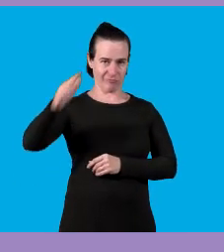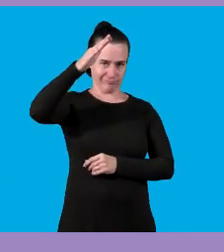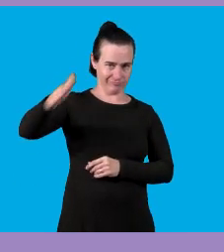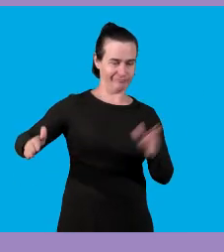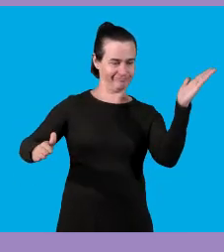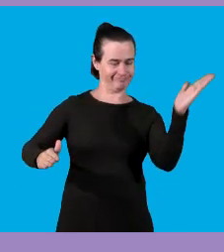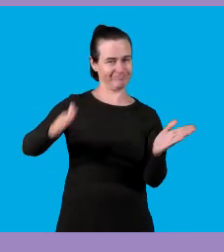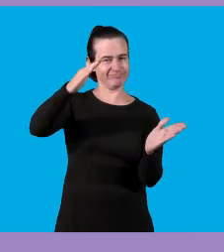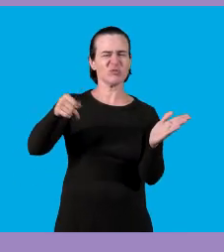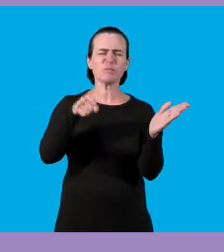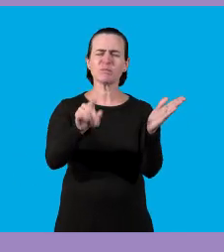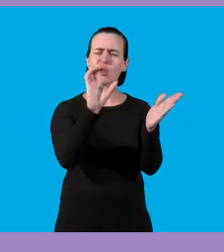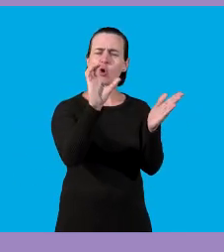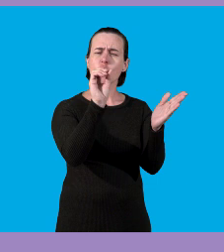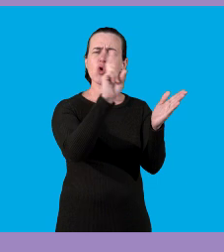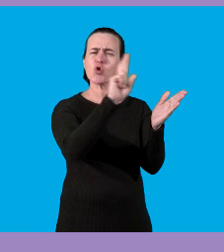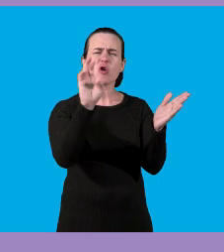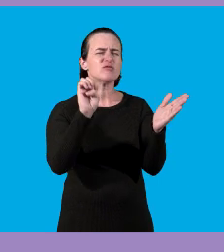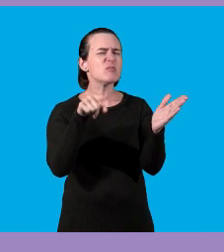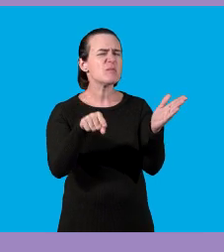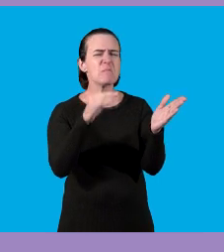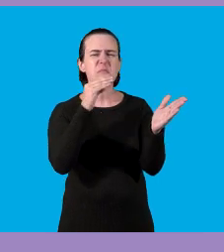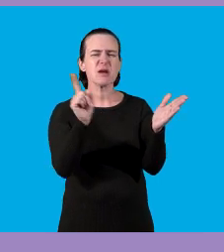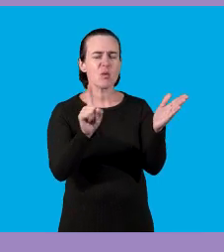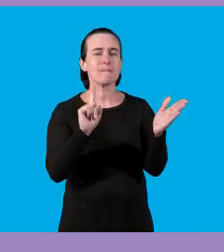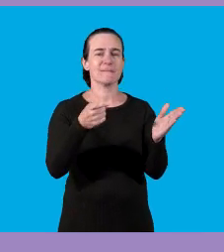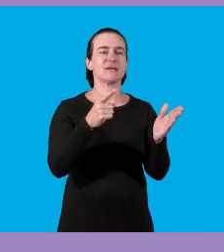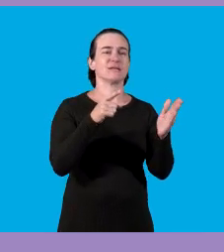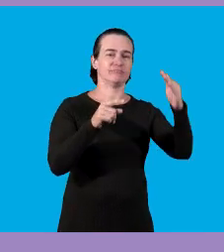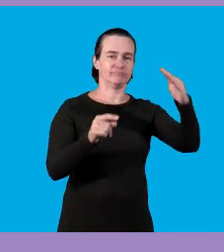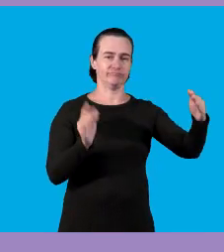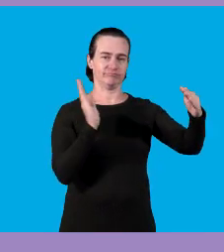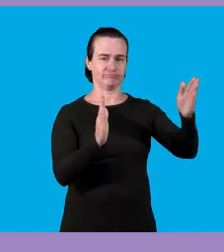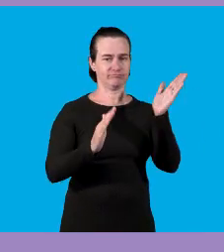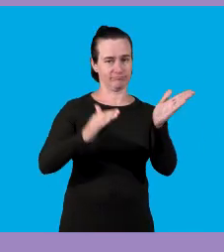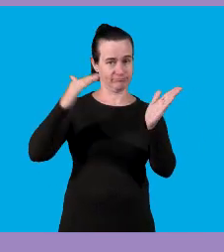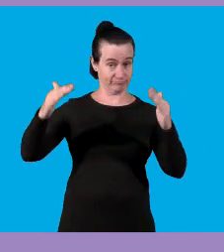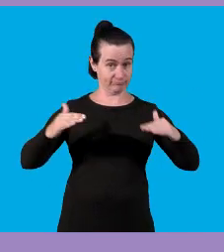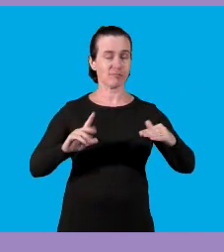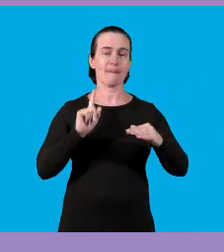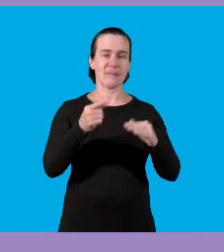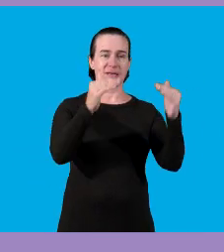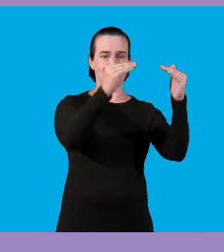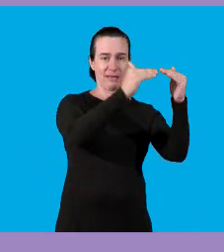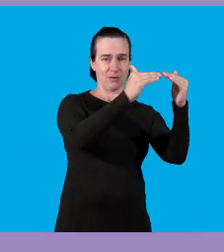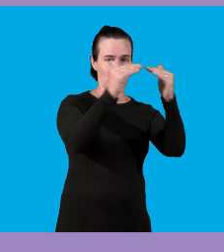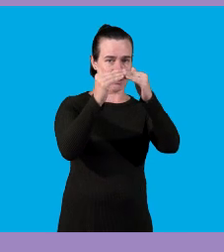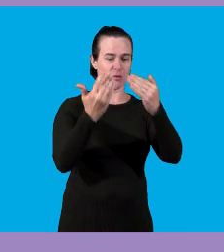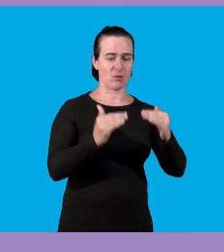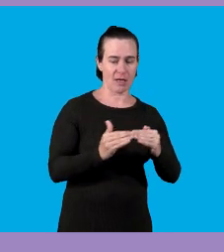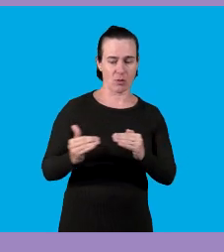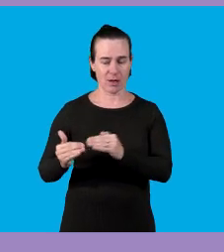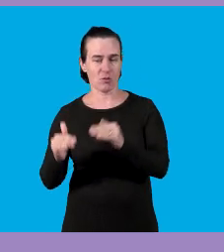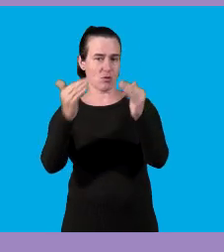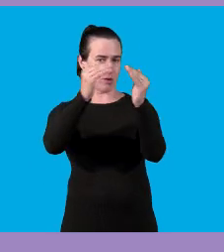PR. So when we're looking at corresponding sides, they need to be equal, and then we then say side, side, side. So